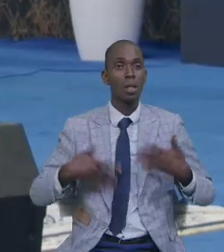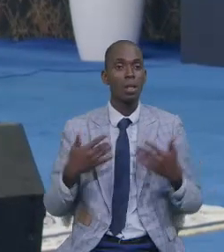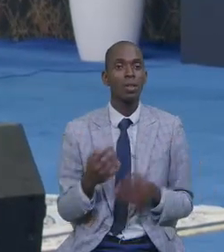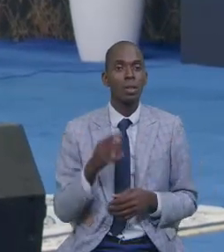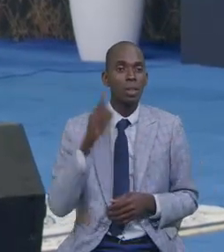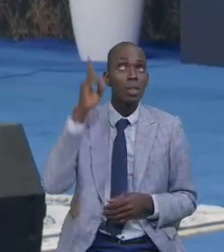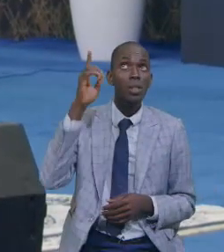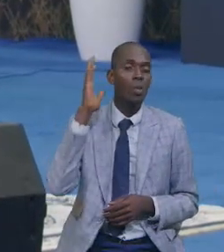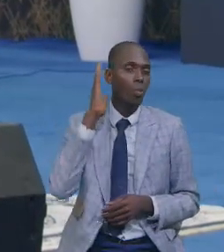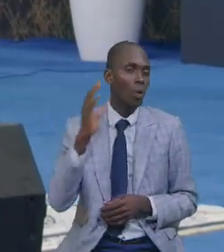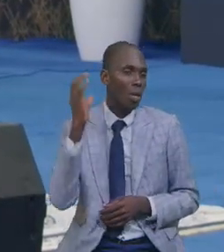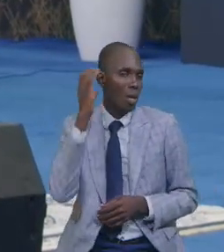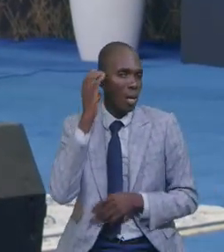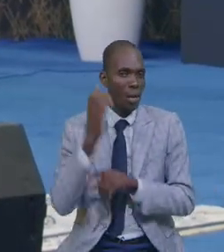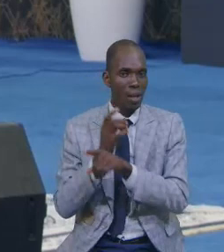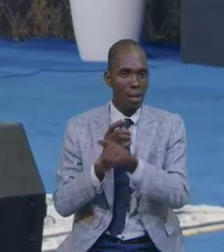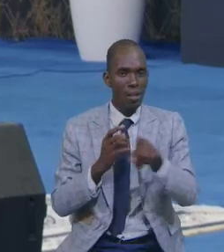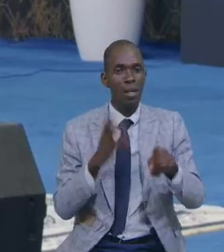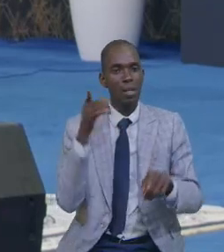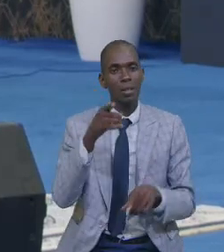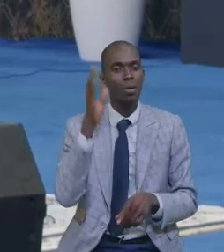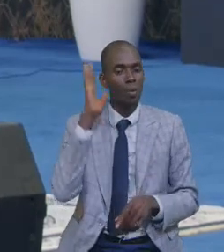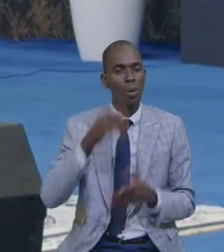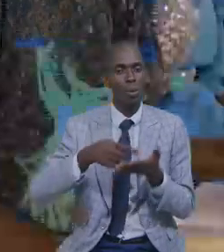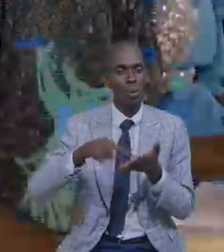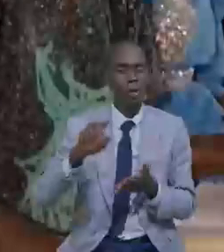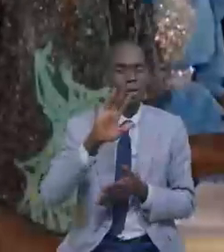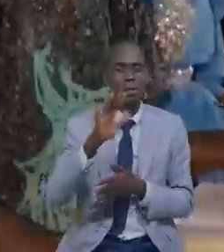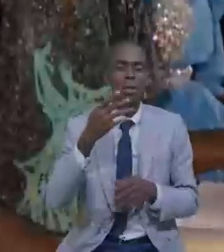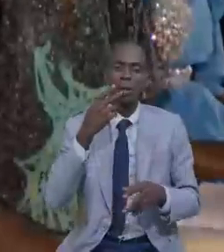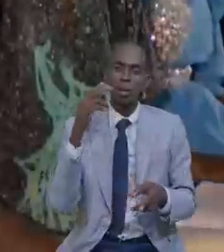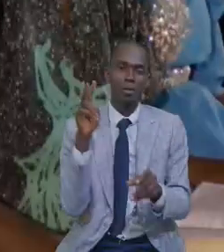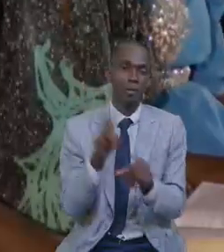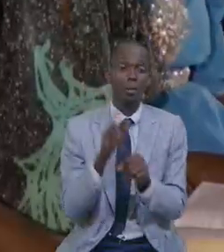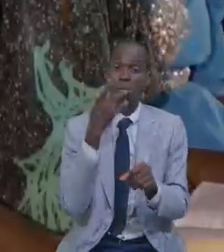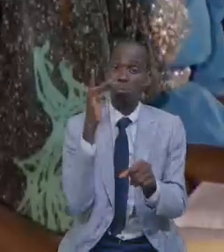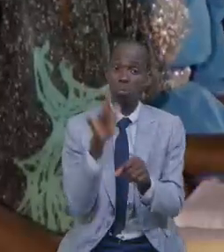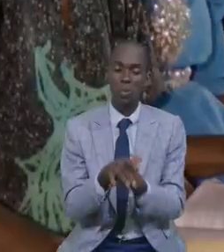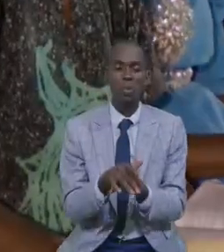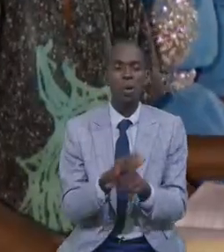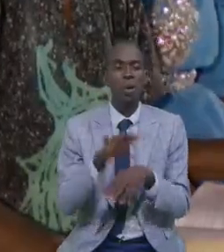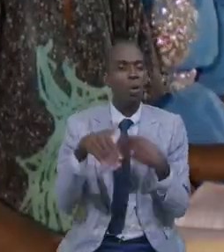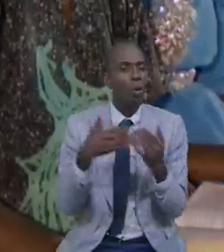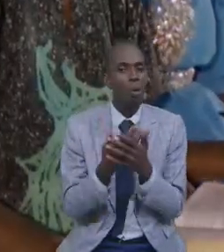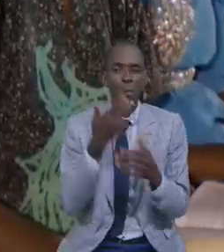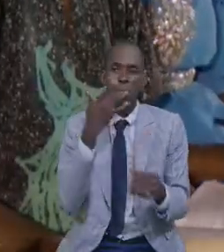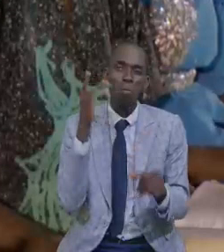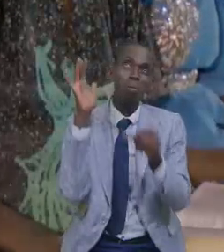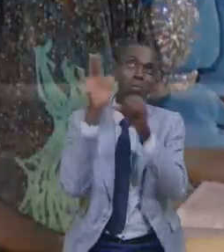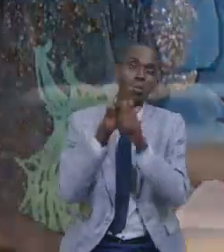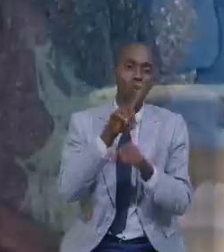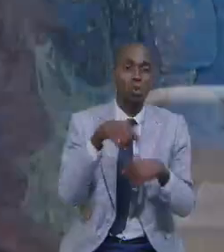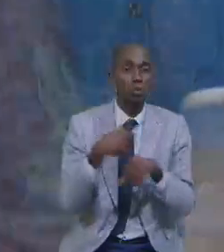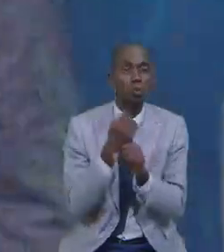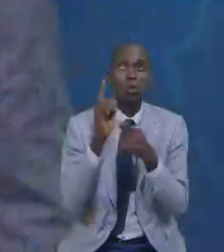thee, and thou shalt pay thy vows. Then all the promises you have made to the Lord,